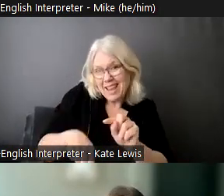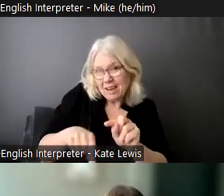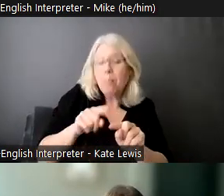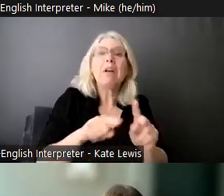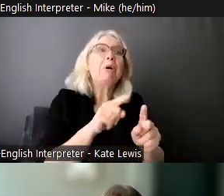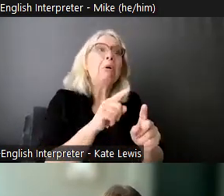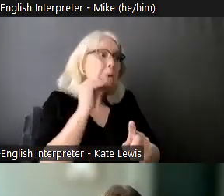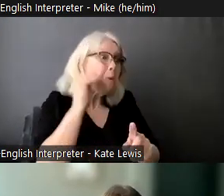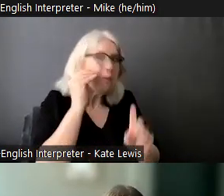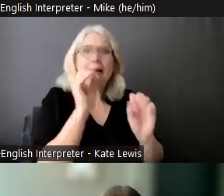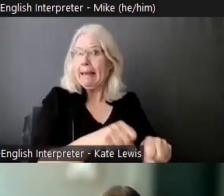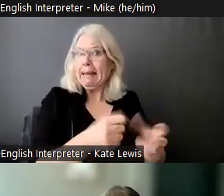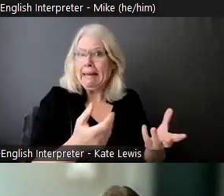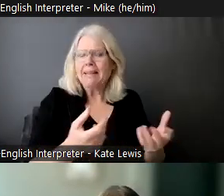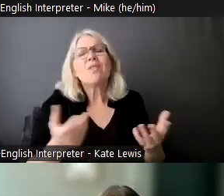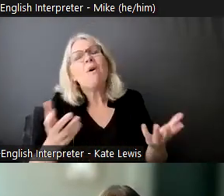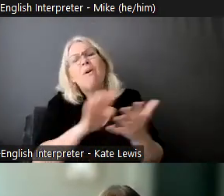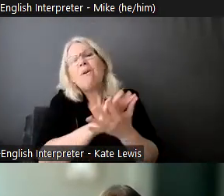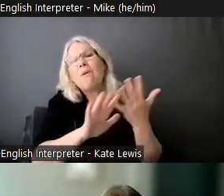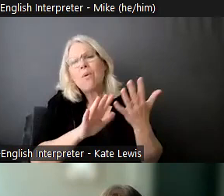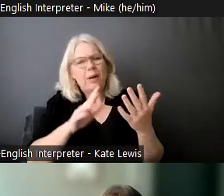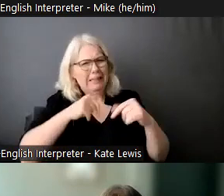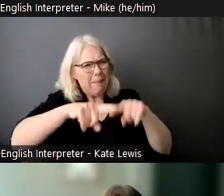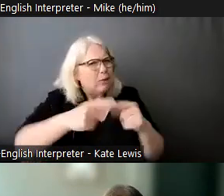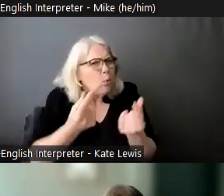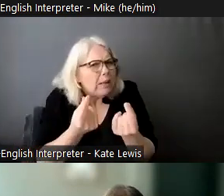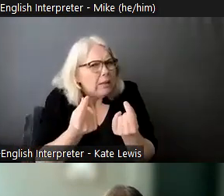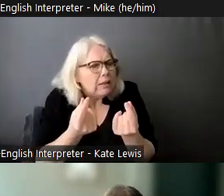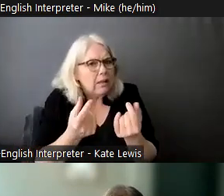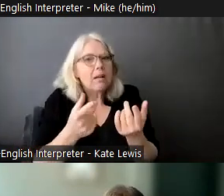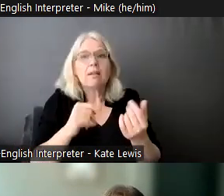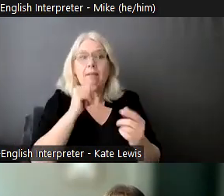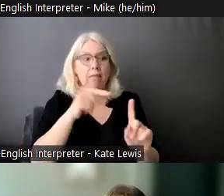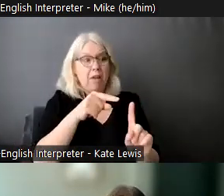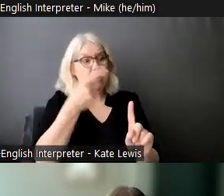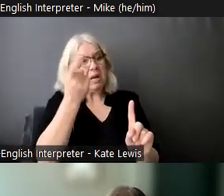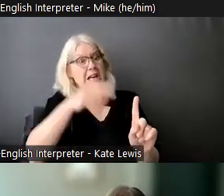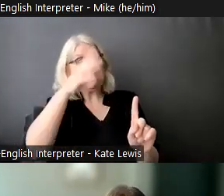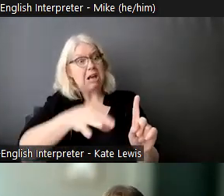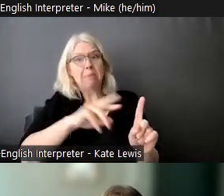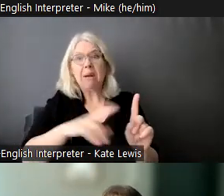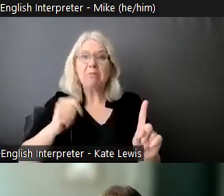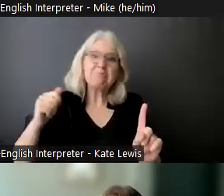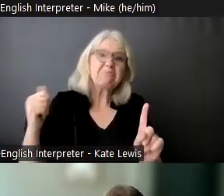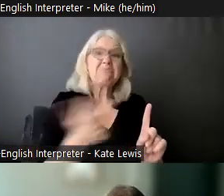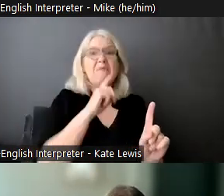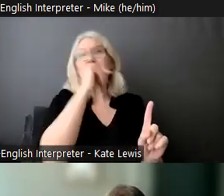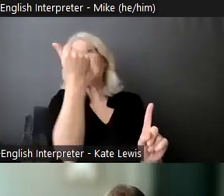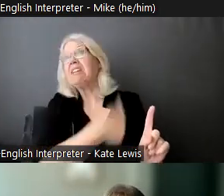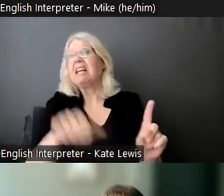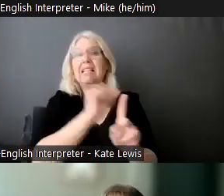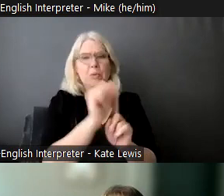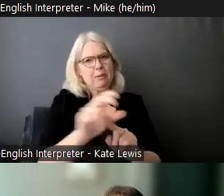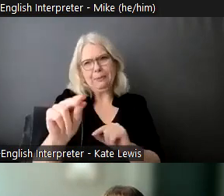you're incapable in one area does not mean you are or you aren't in another area. So granting a power of attorney,